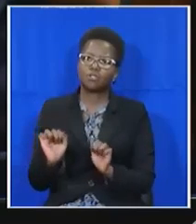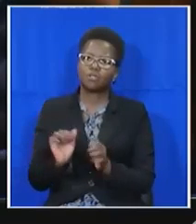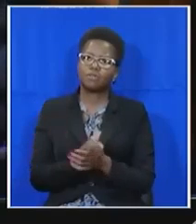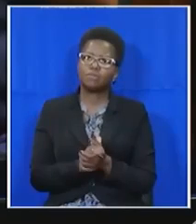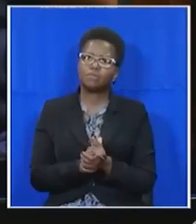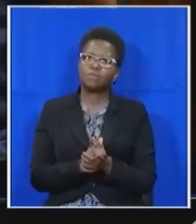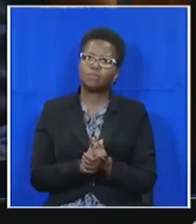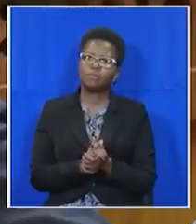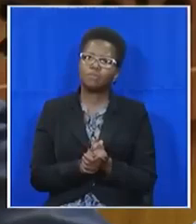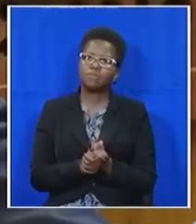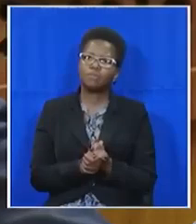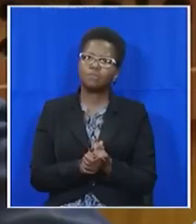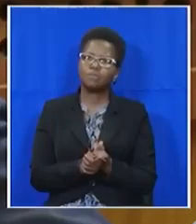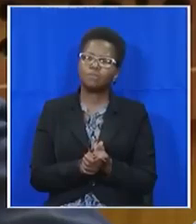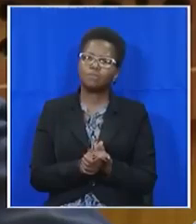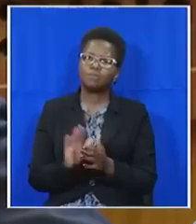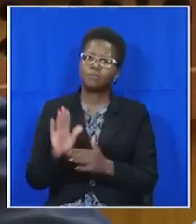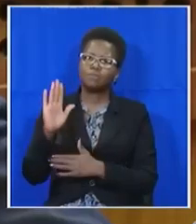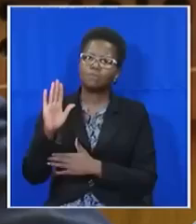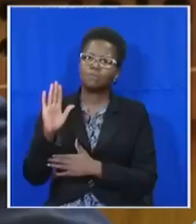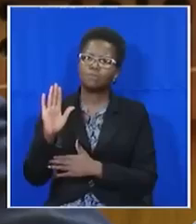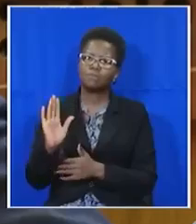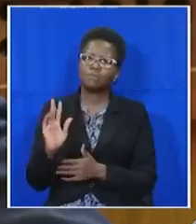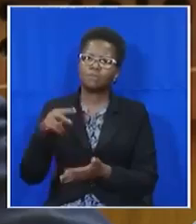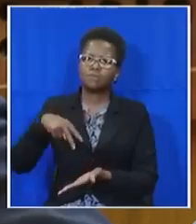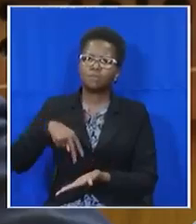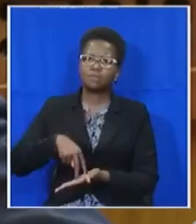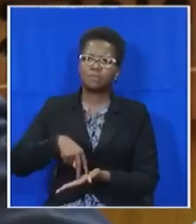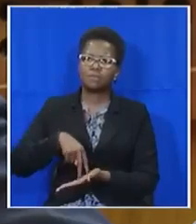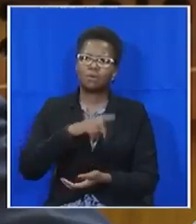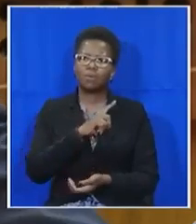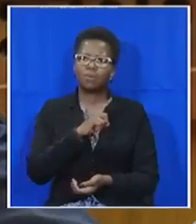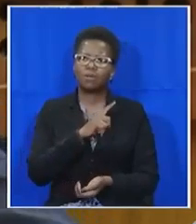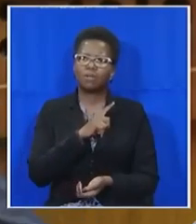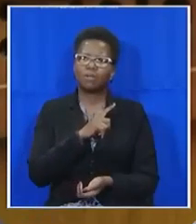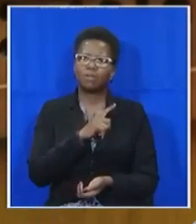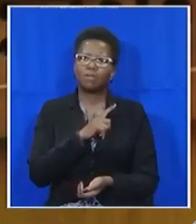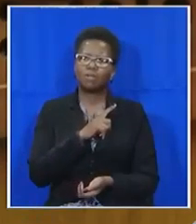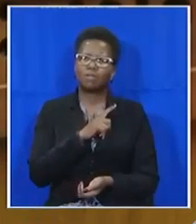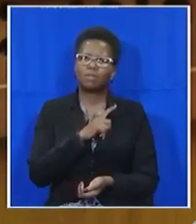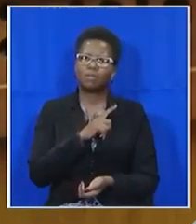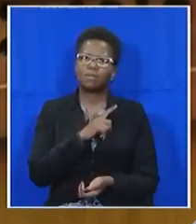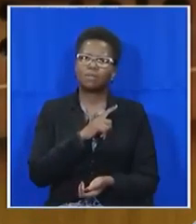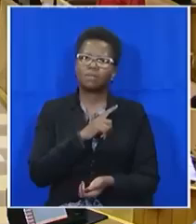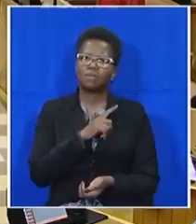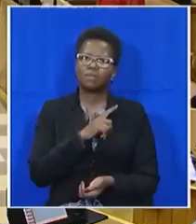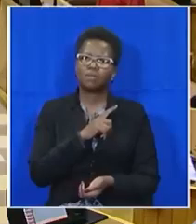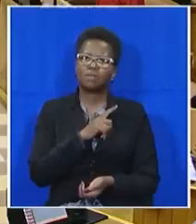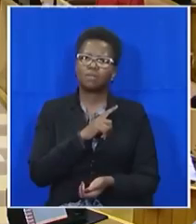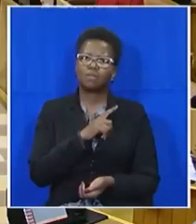Member. Honorable Point of Deputy order, Chair. Can I continue? No.